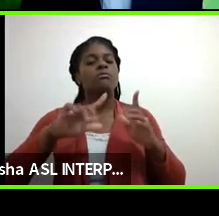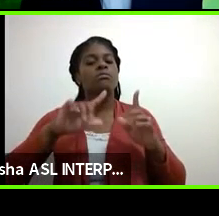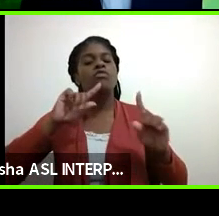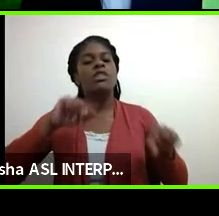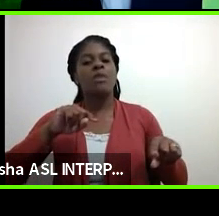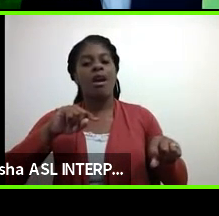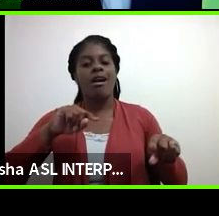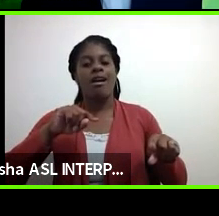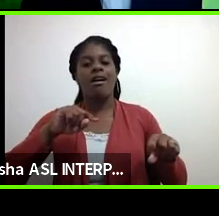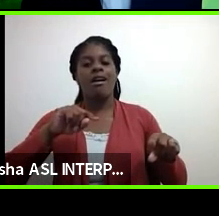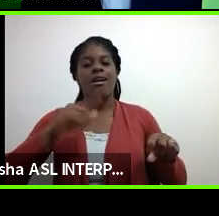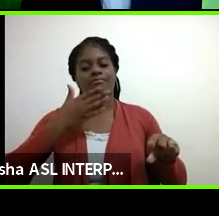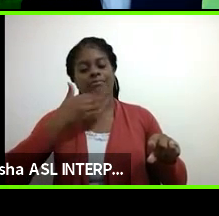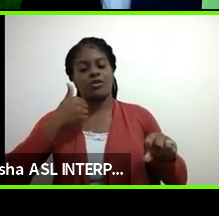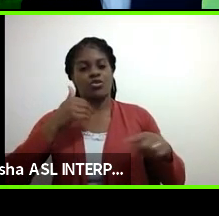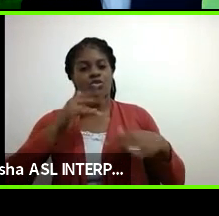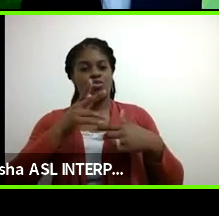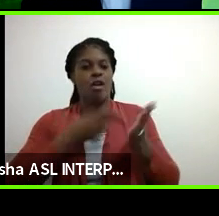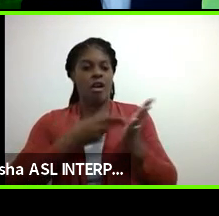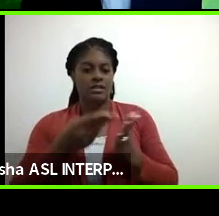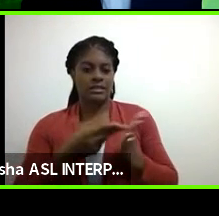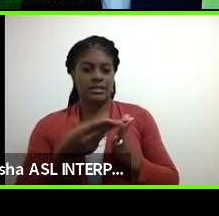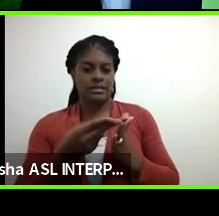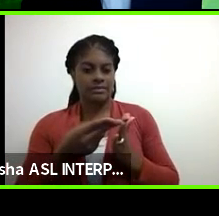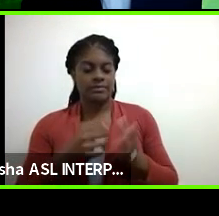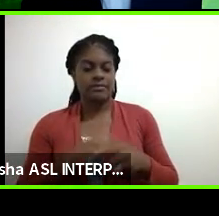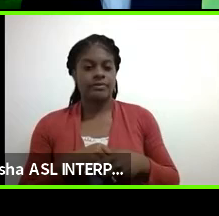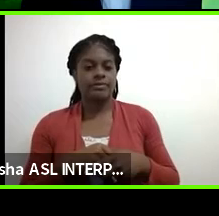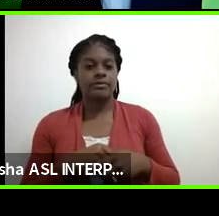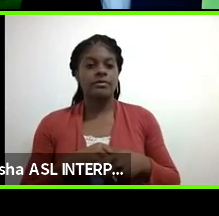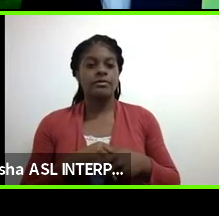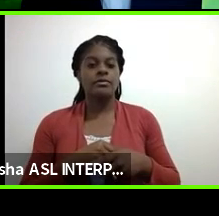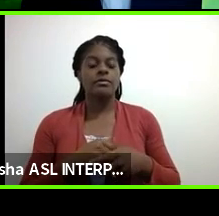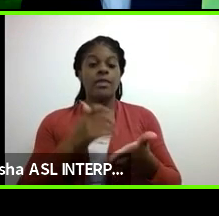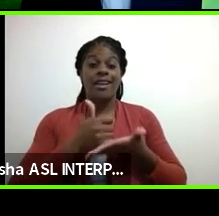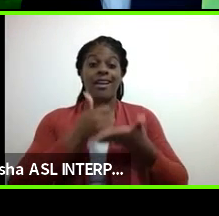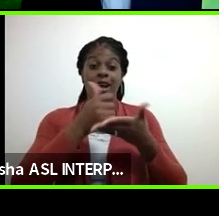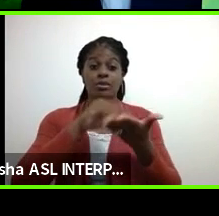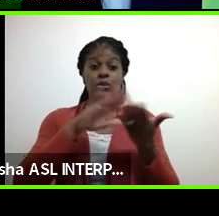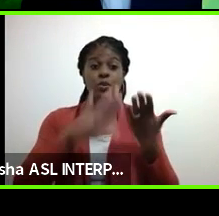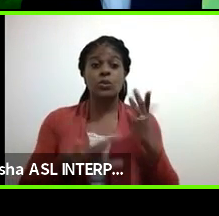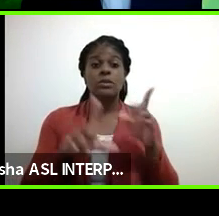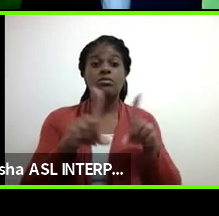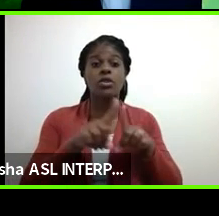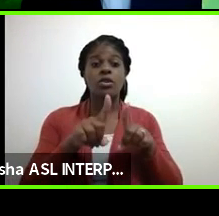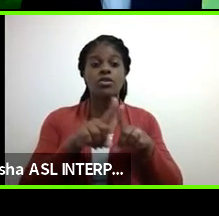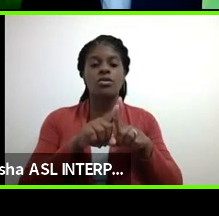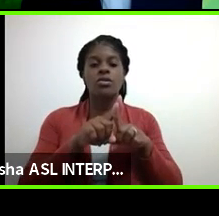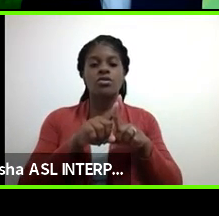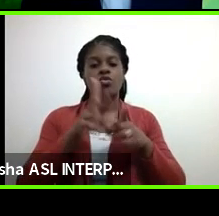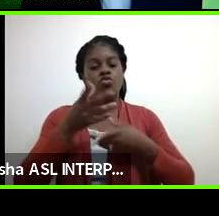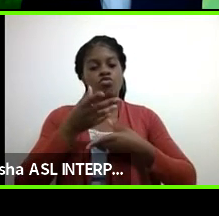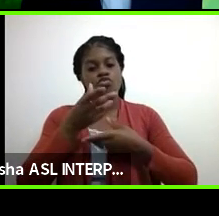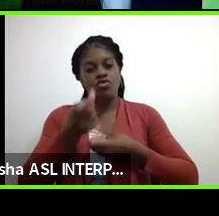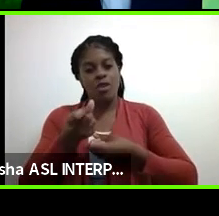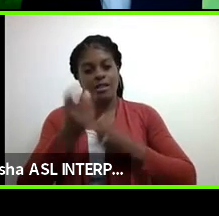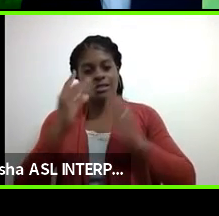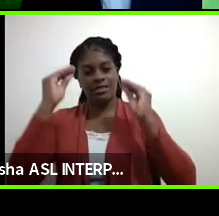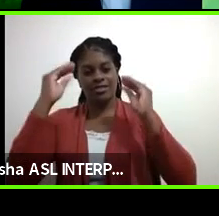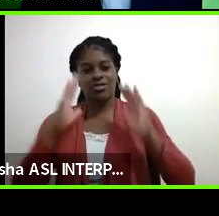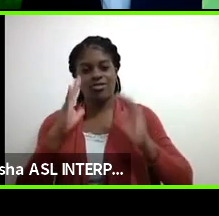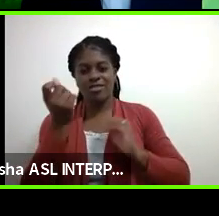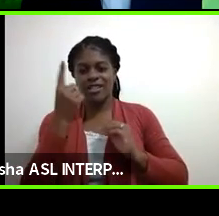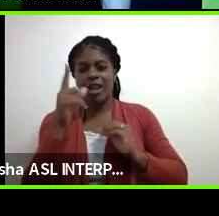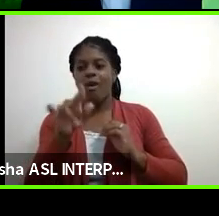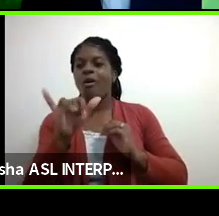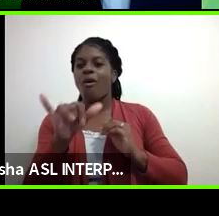that type of honesty and helps the students to also trust the teacher and understanding that